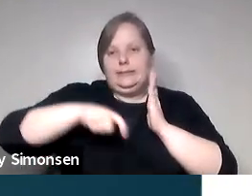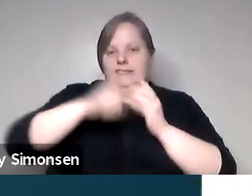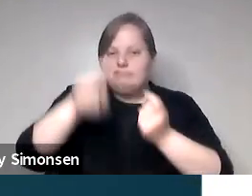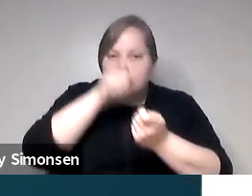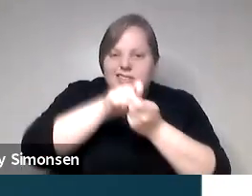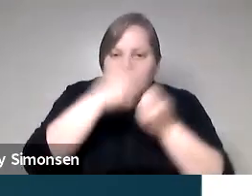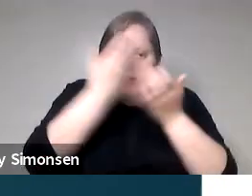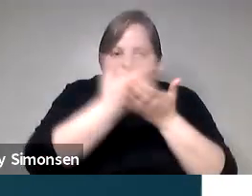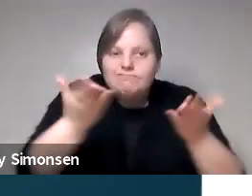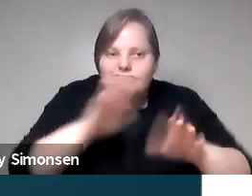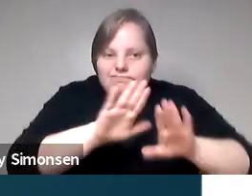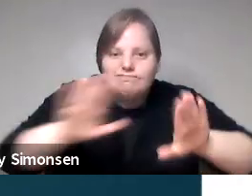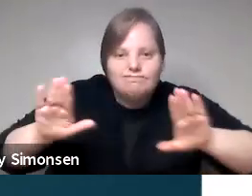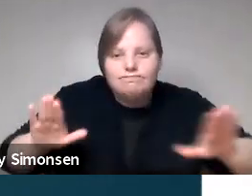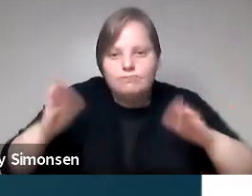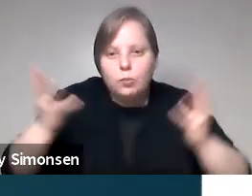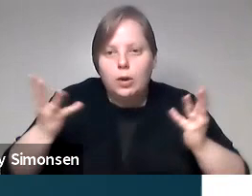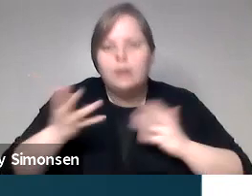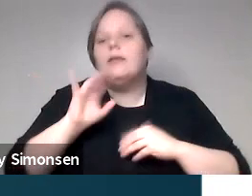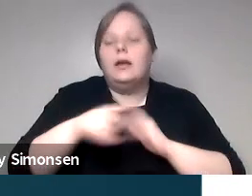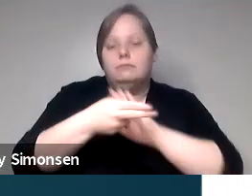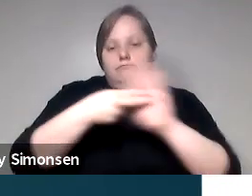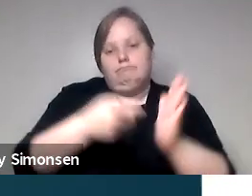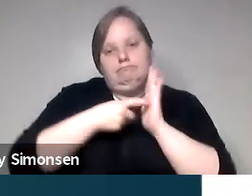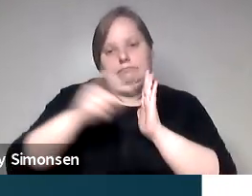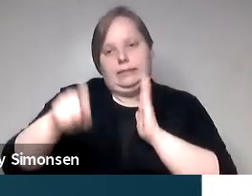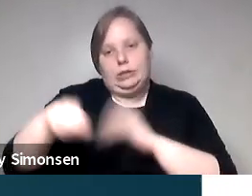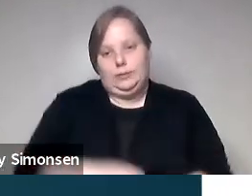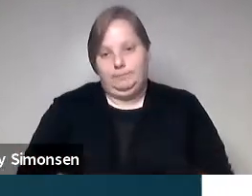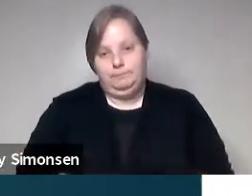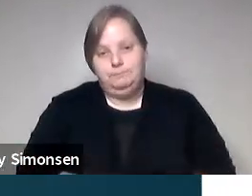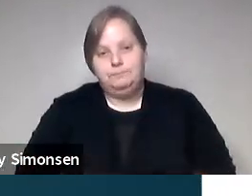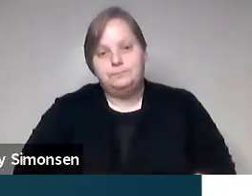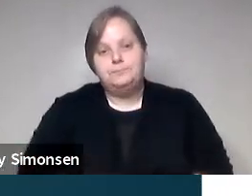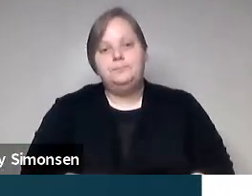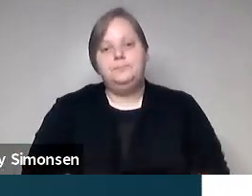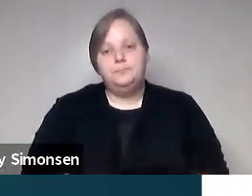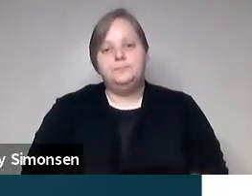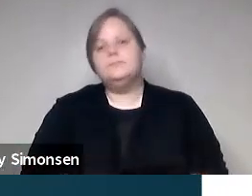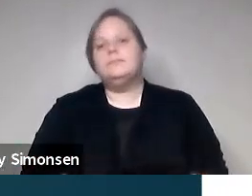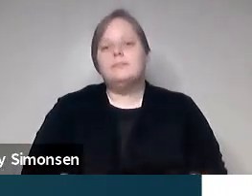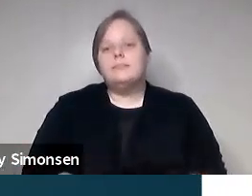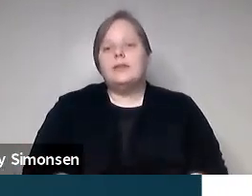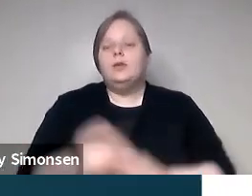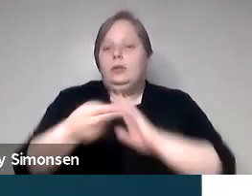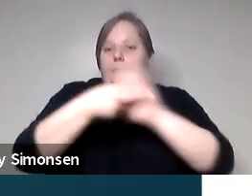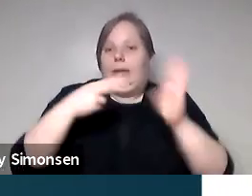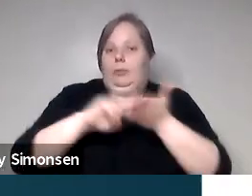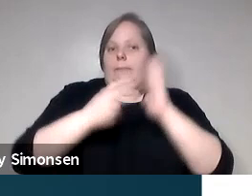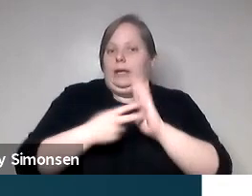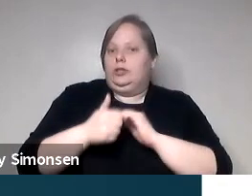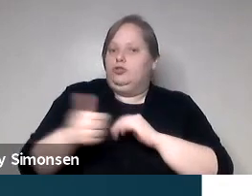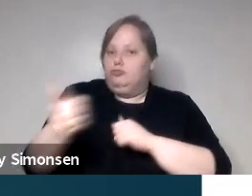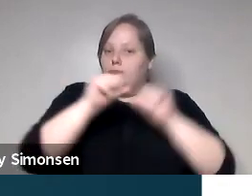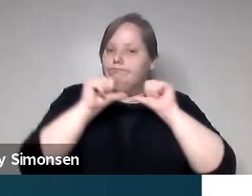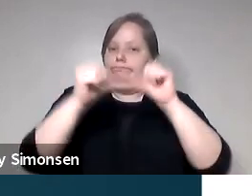item, labeling is necessary. It's, like I said, a way to keep you independent